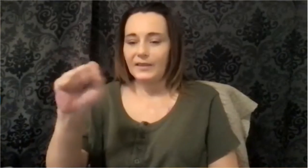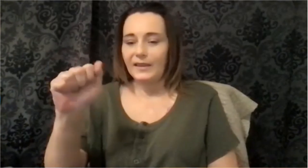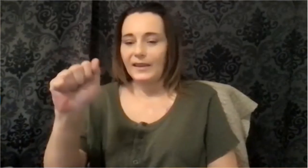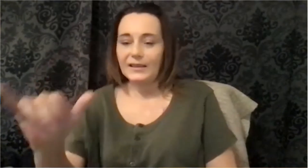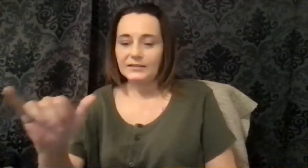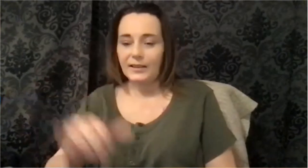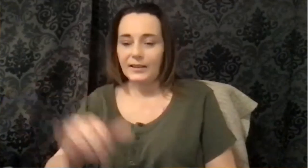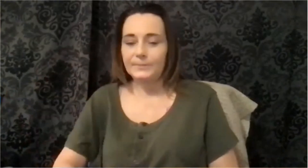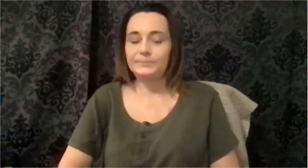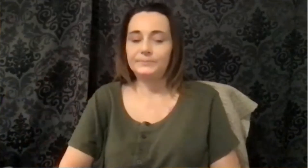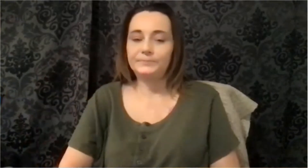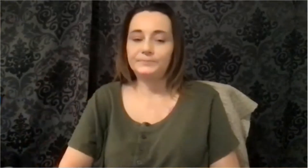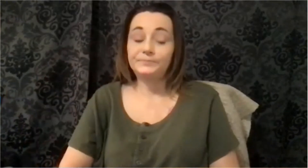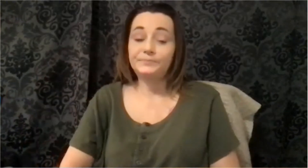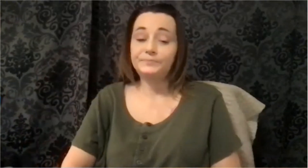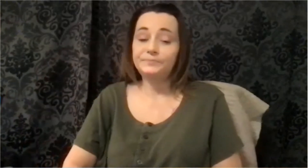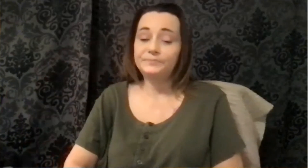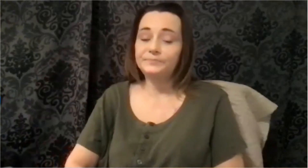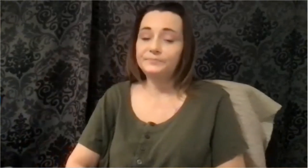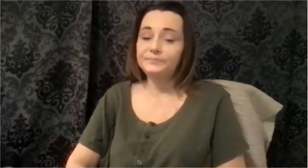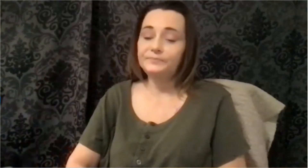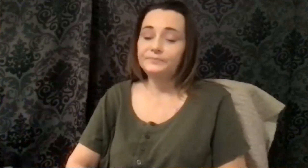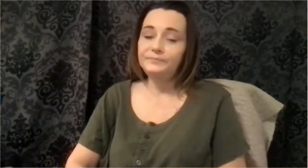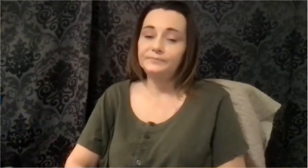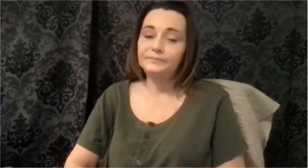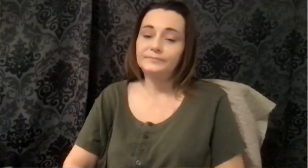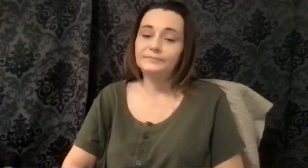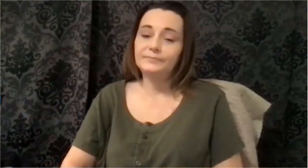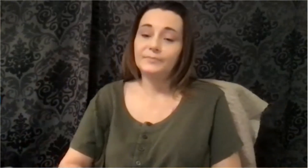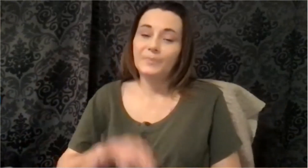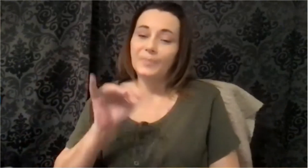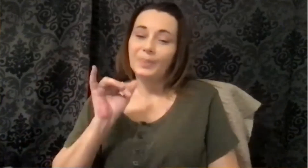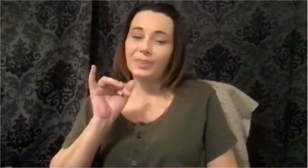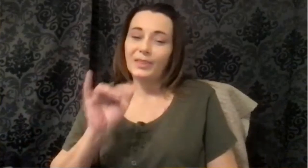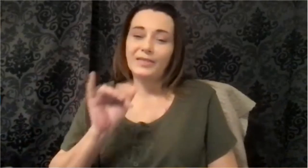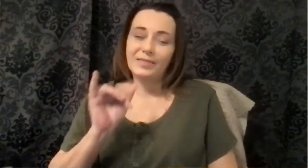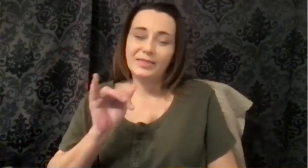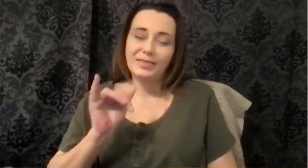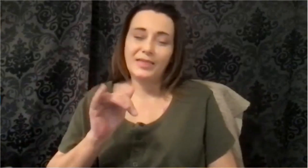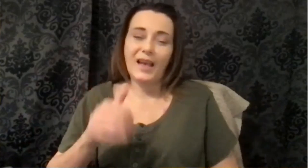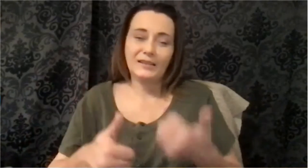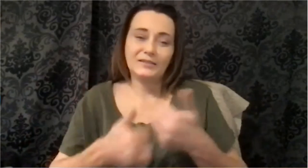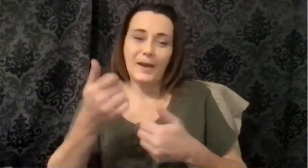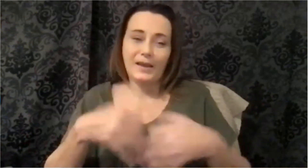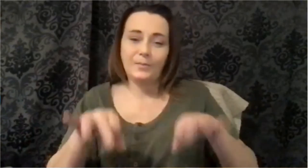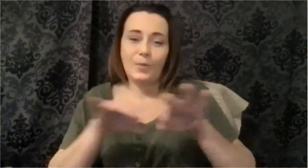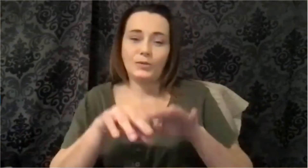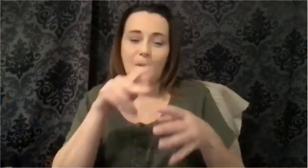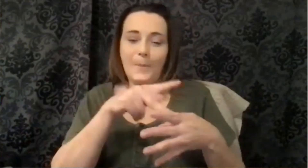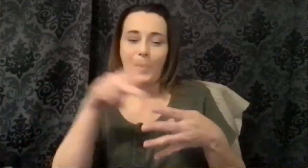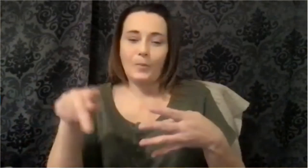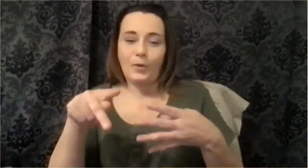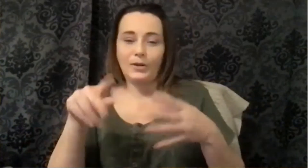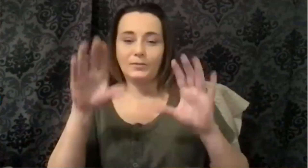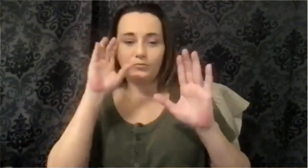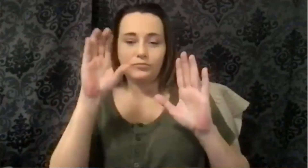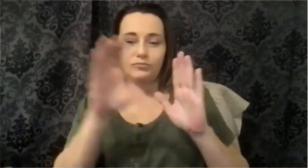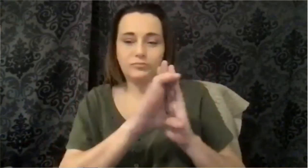Okay, so that's kind of the main points that we have on the PowerPoint.